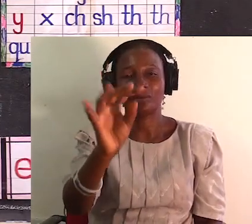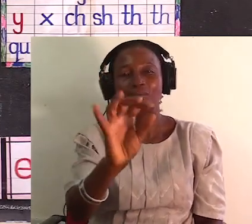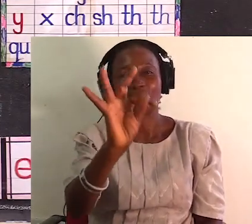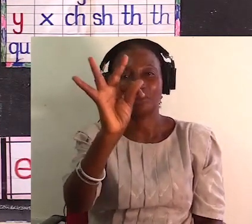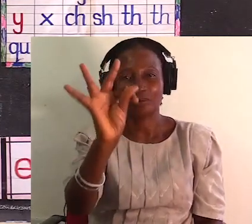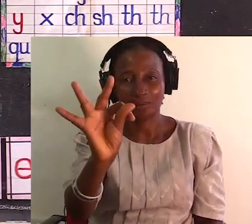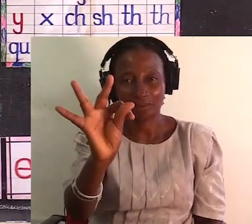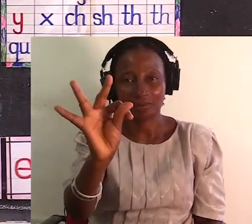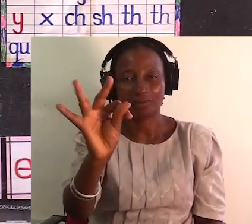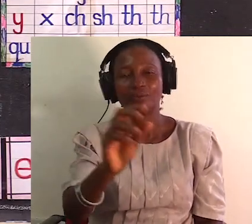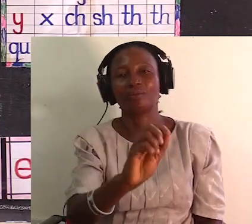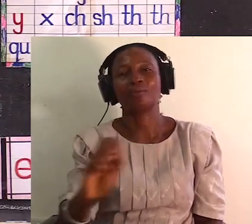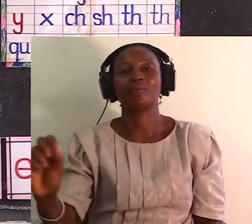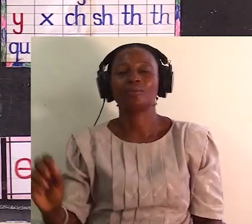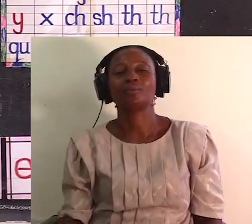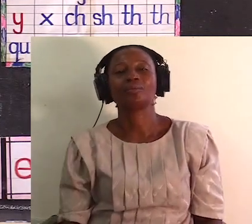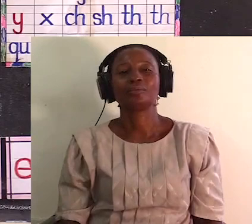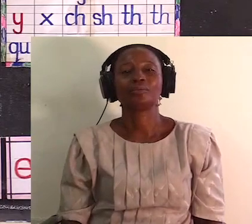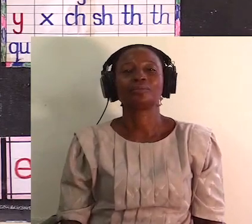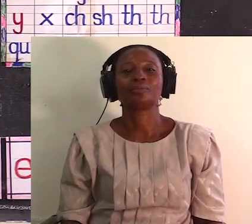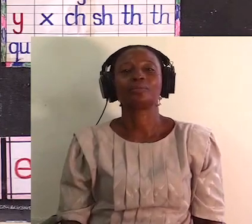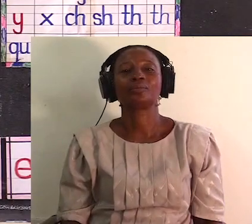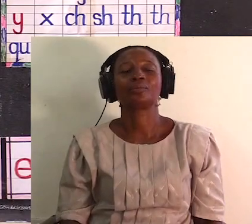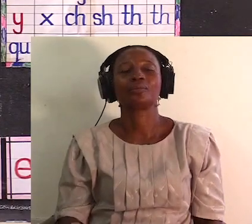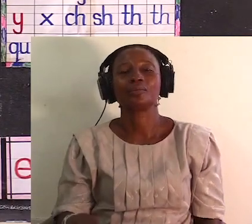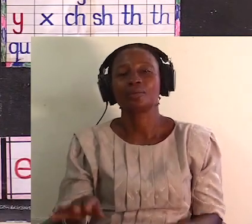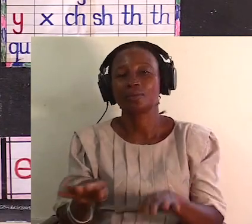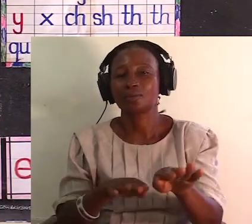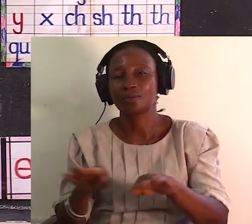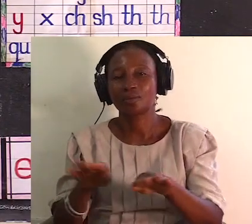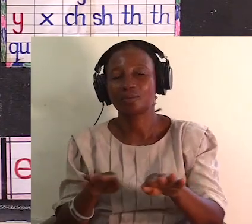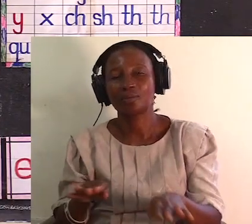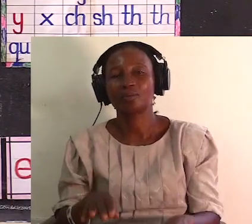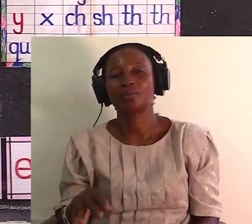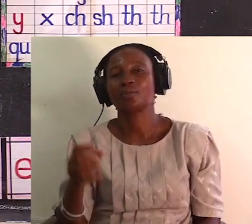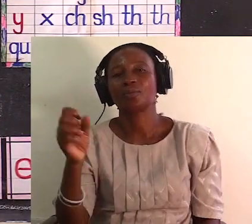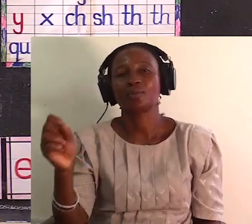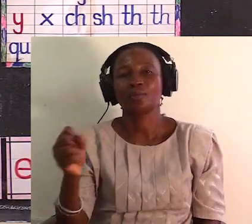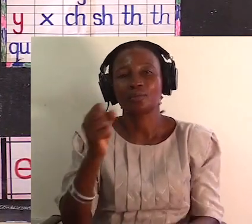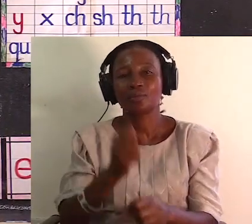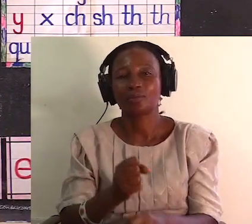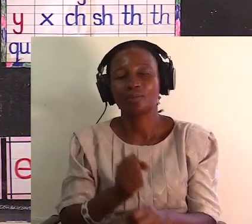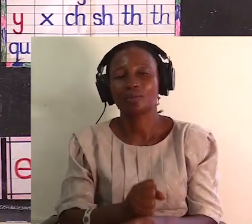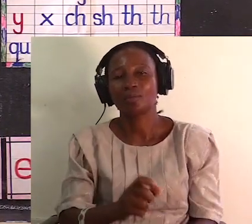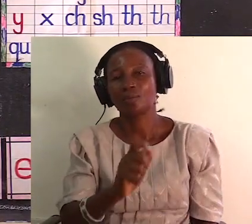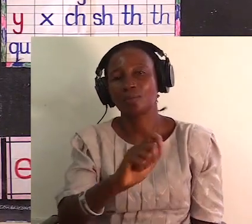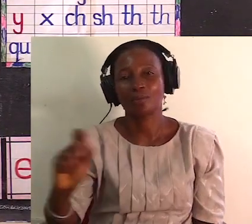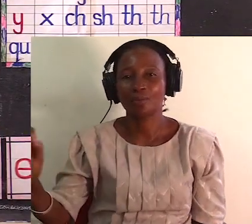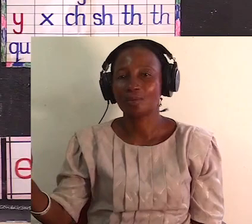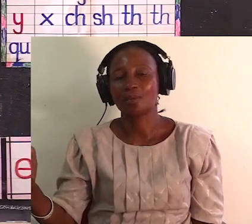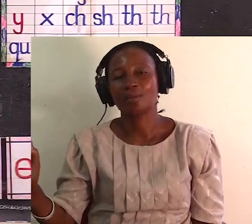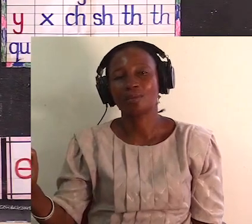problem when you start writing. Because writing is something that you cannot go